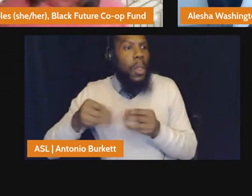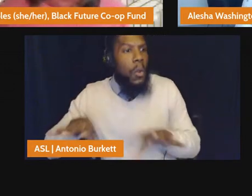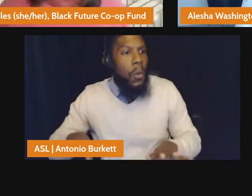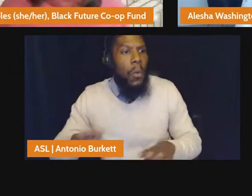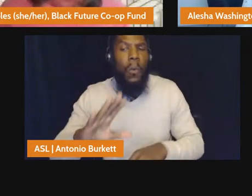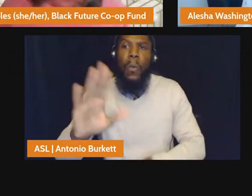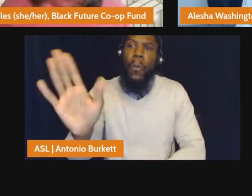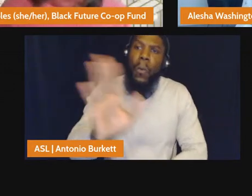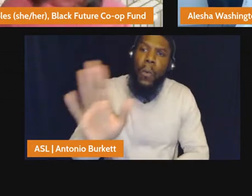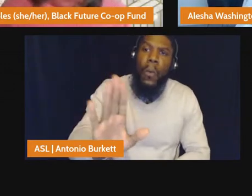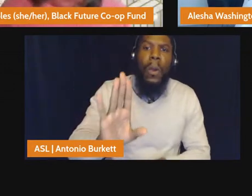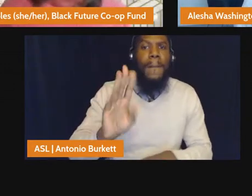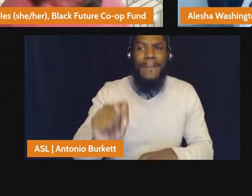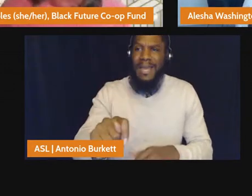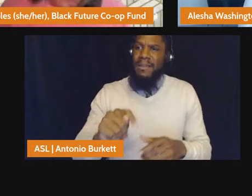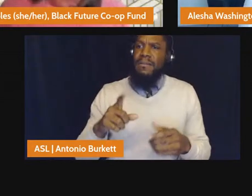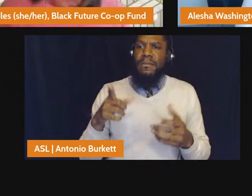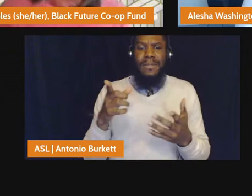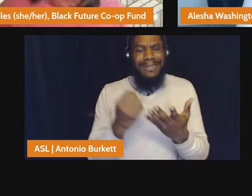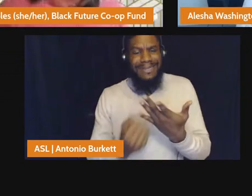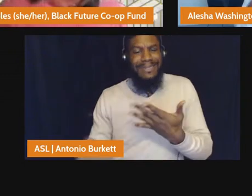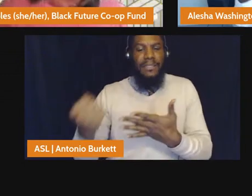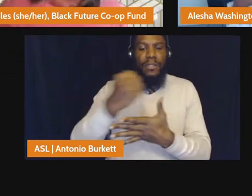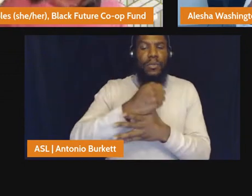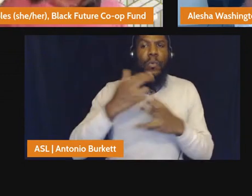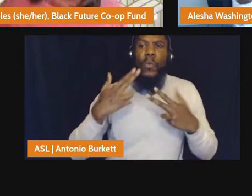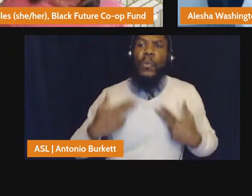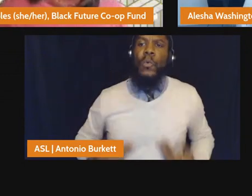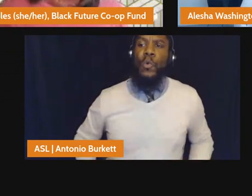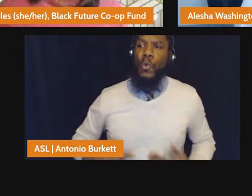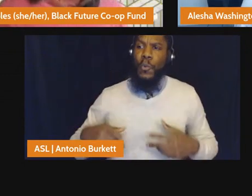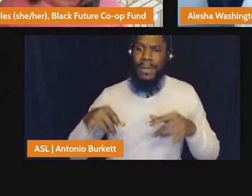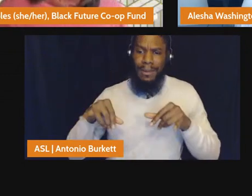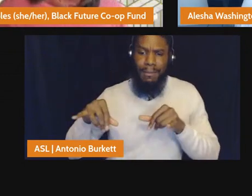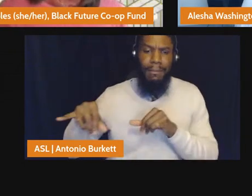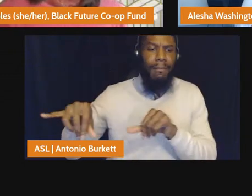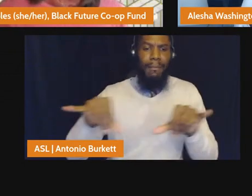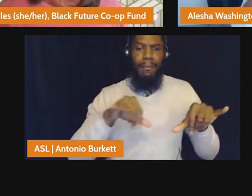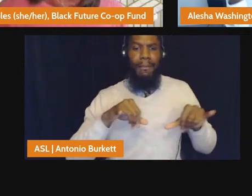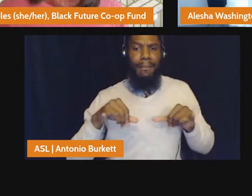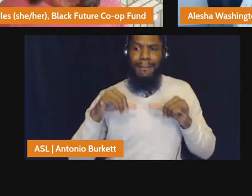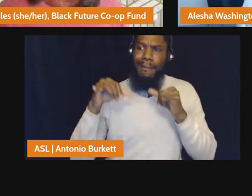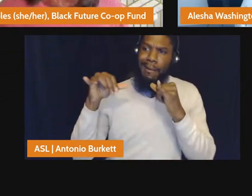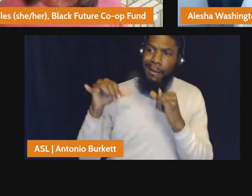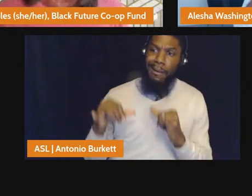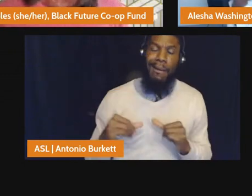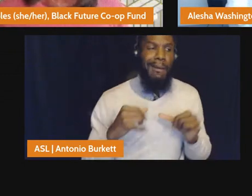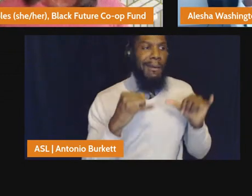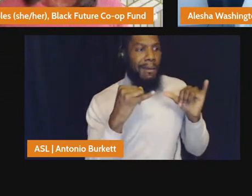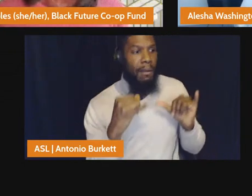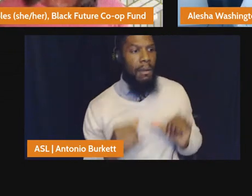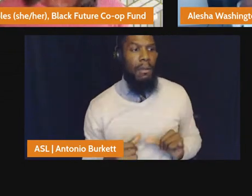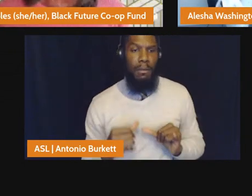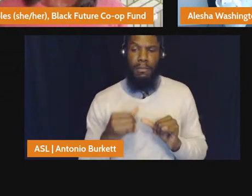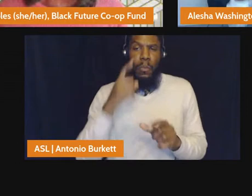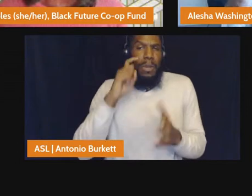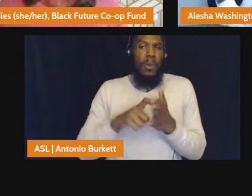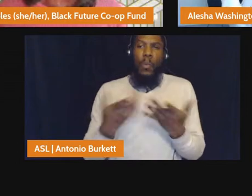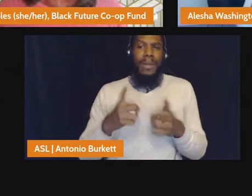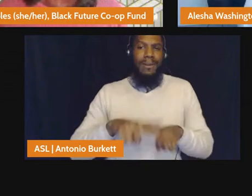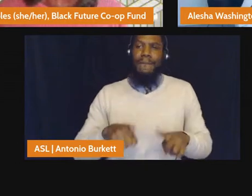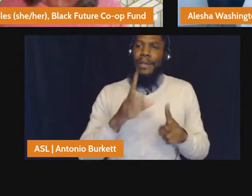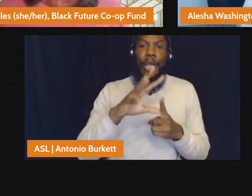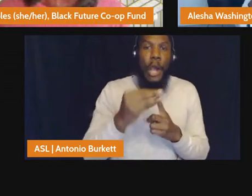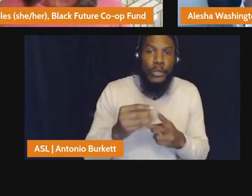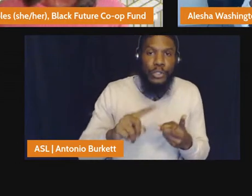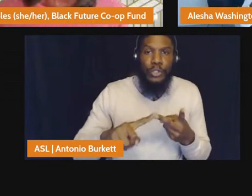just be human at the end of the day and recognize the different things that make us who we are, whether it's our culture, whether it's our race, whether it's the